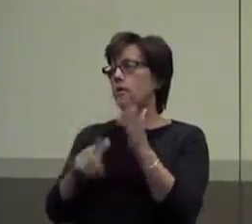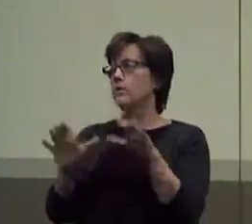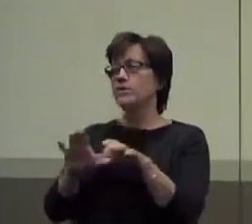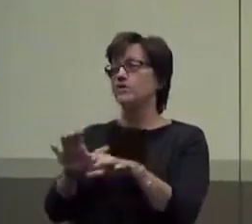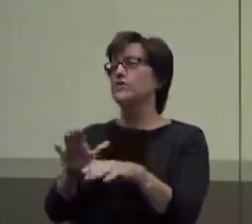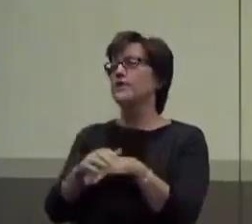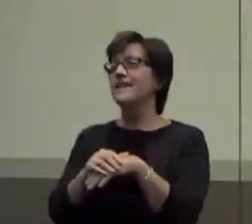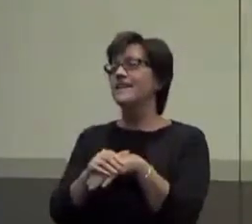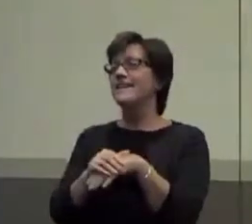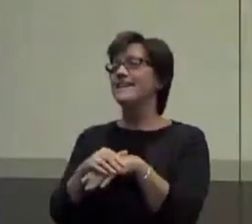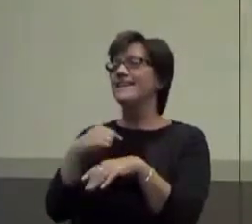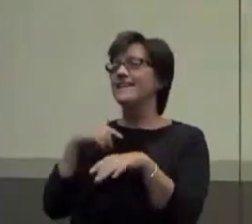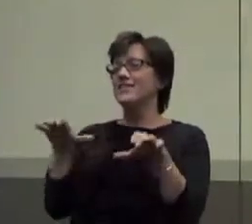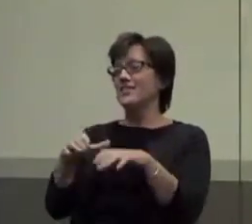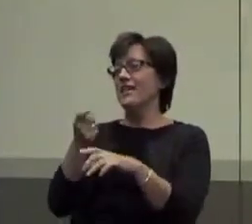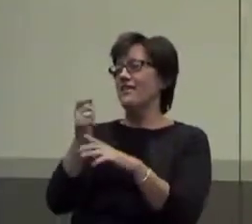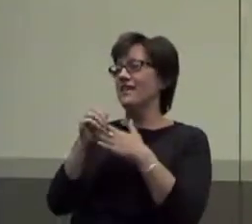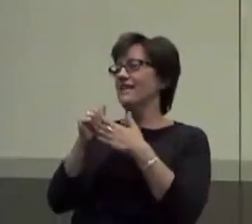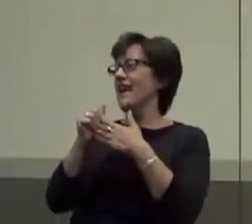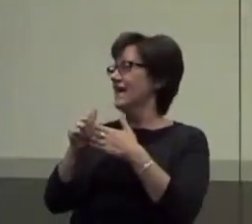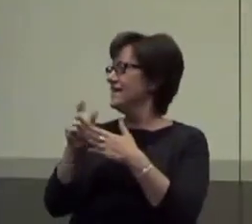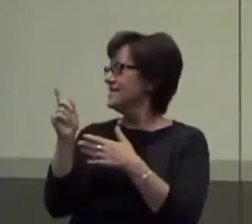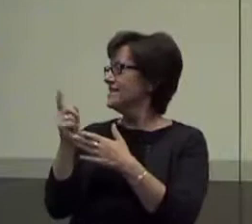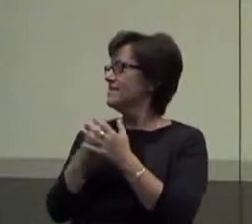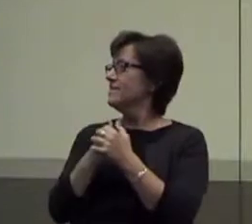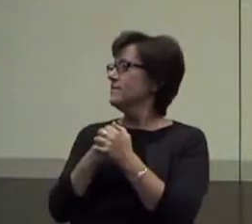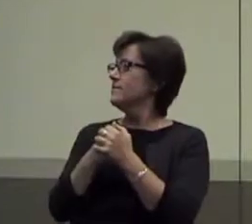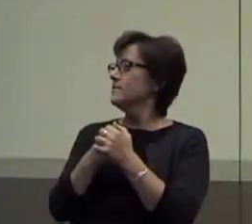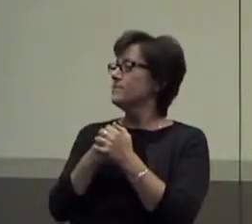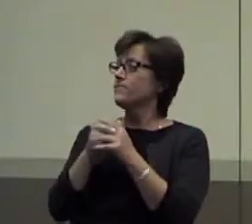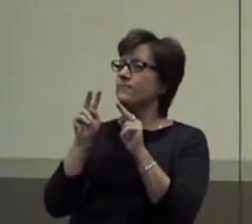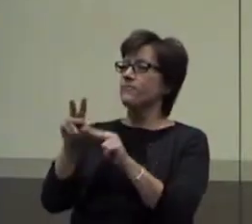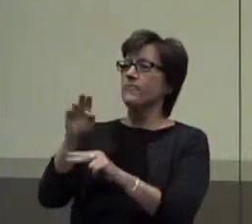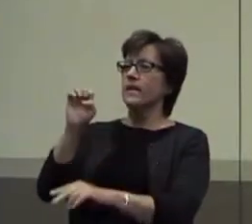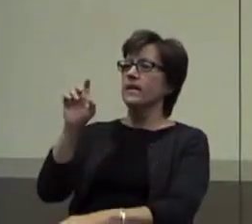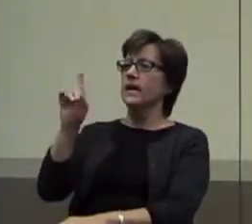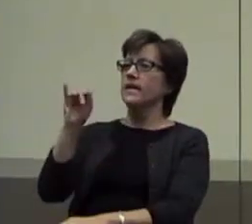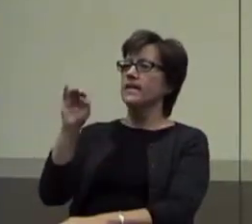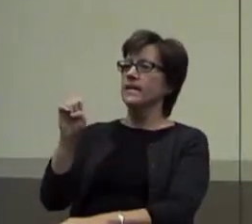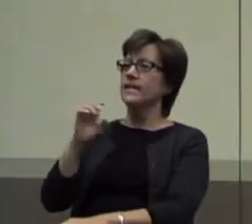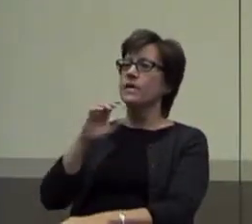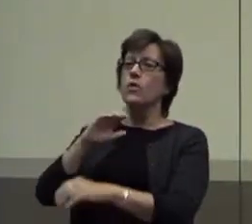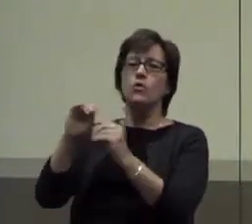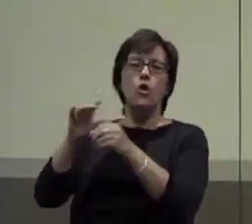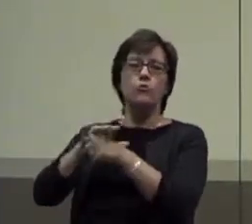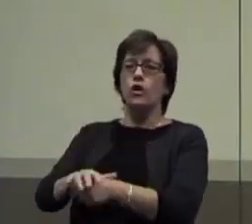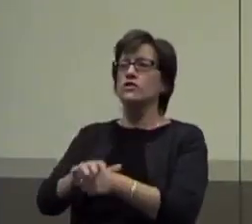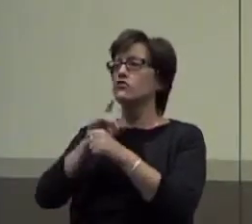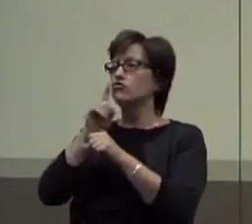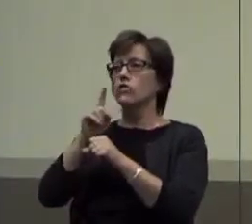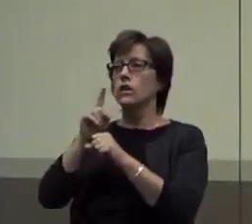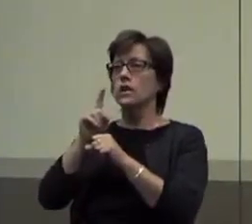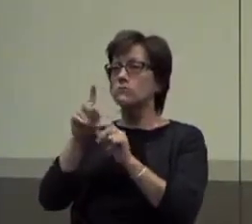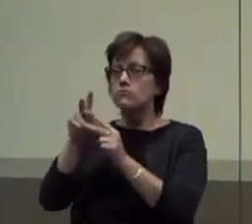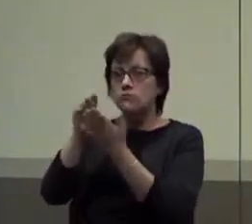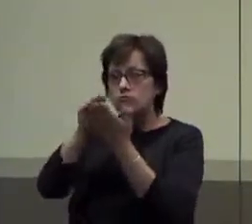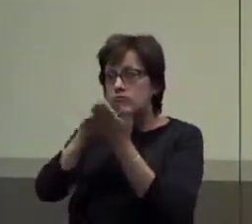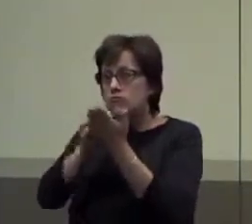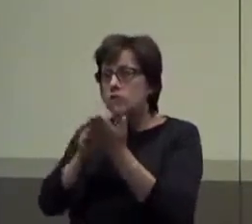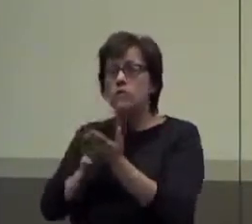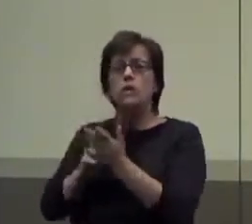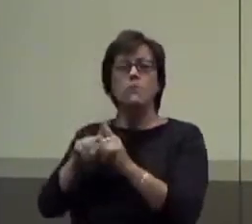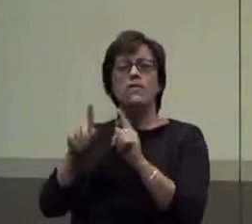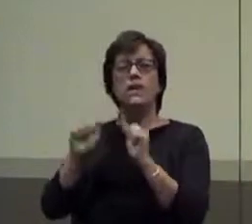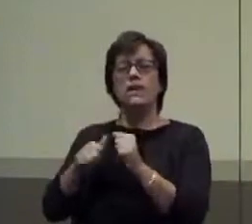one, we do a little guidance here, and we have them look at Eddie, and no pressure to really record at this point, but they could follow